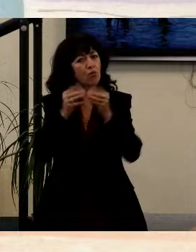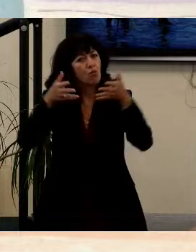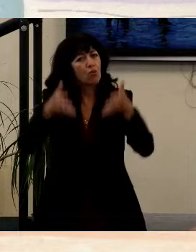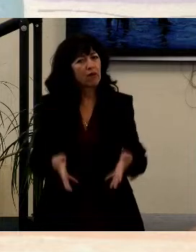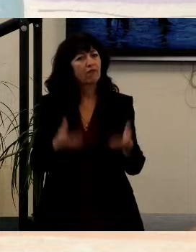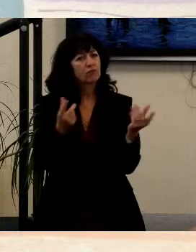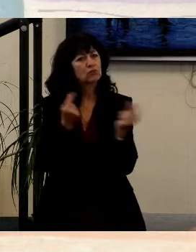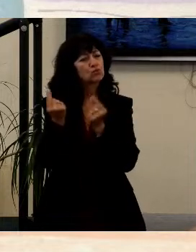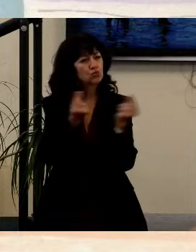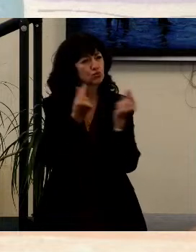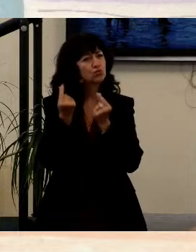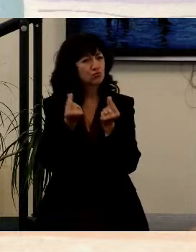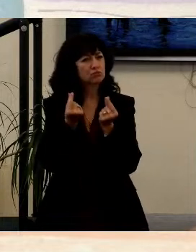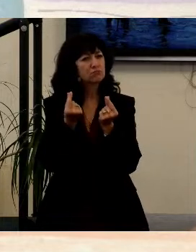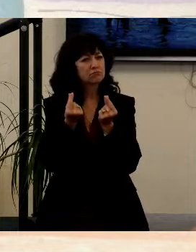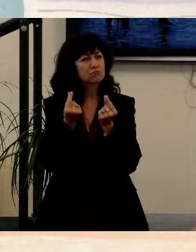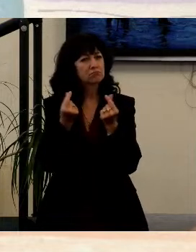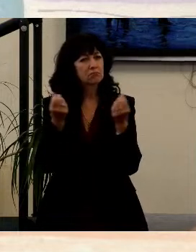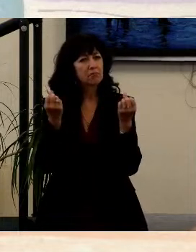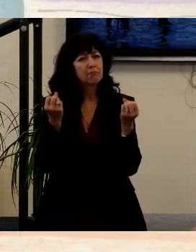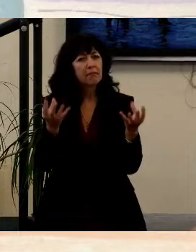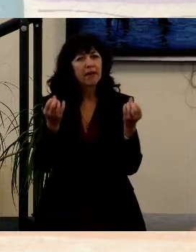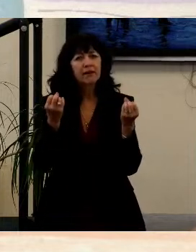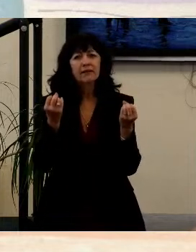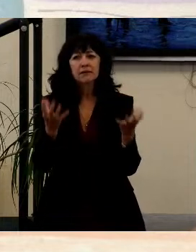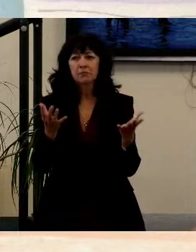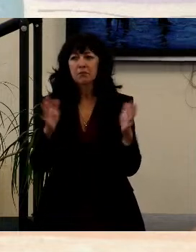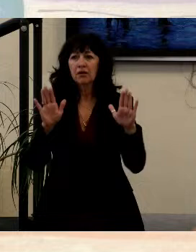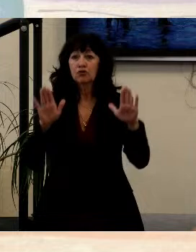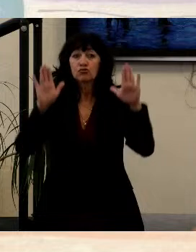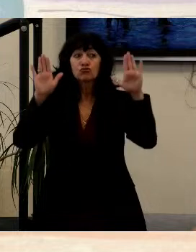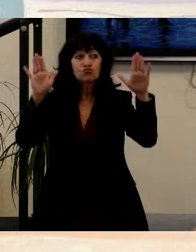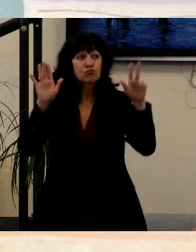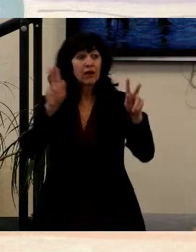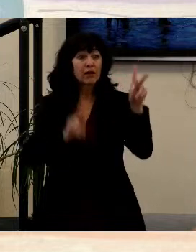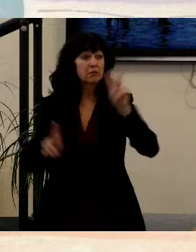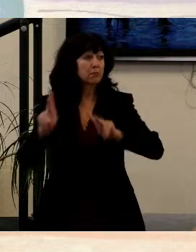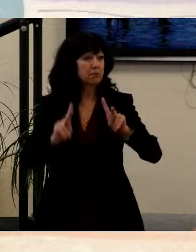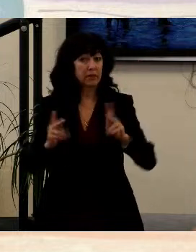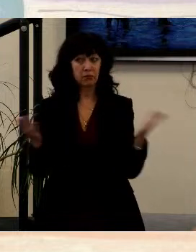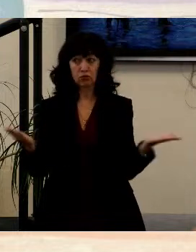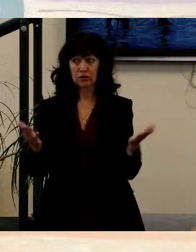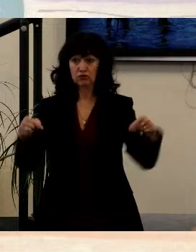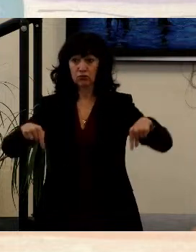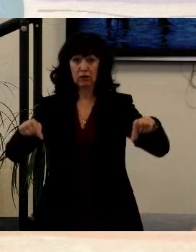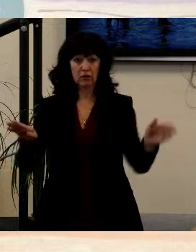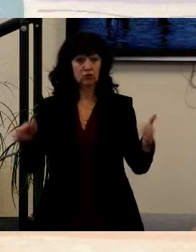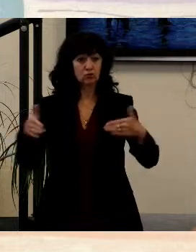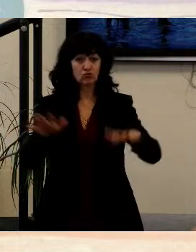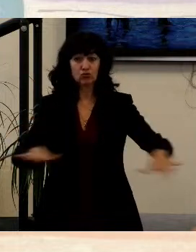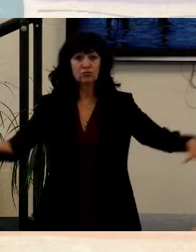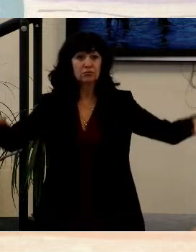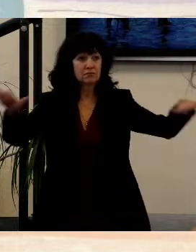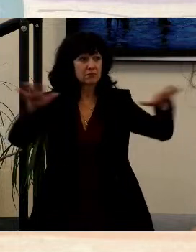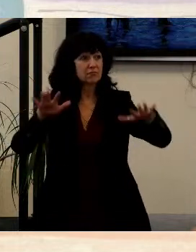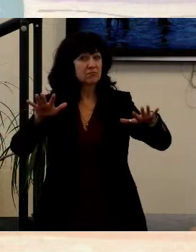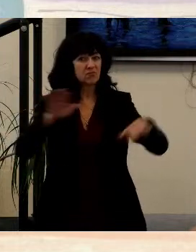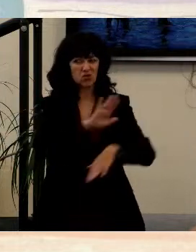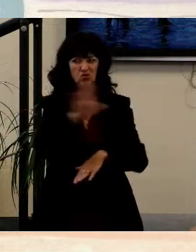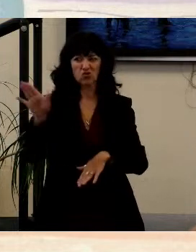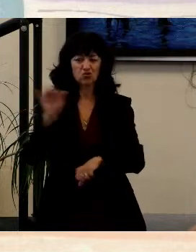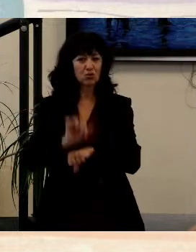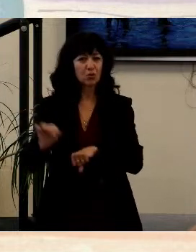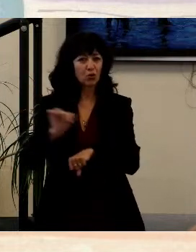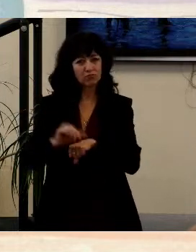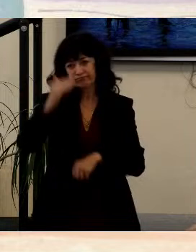many people, so many great people in this room who are doing the work. And this is just a fun way to